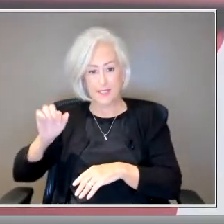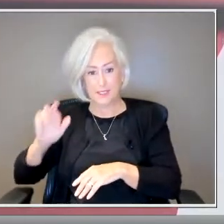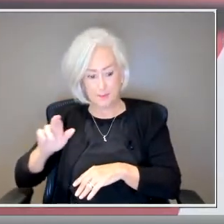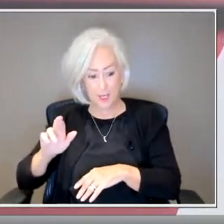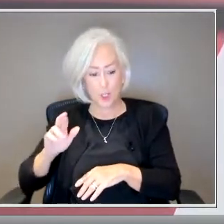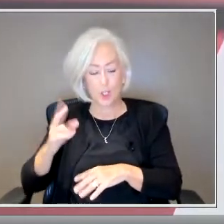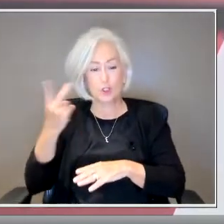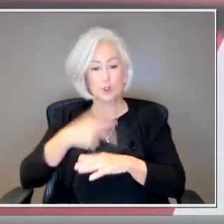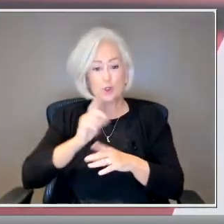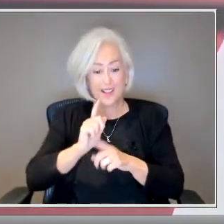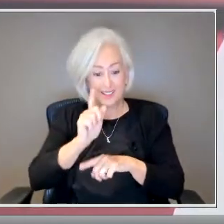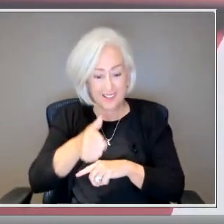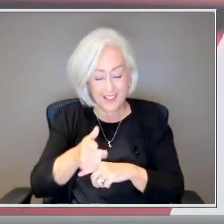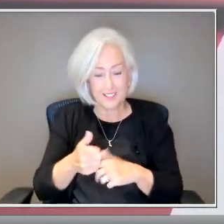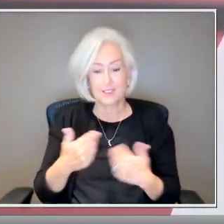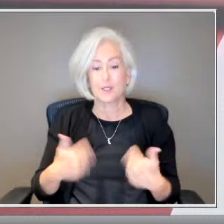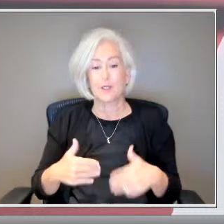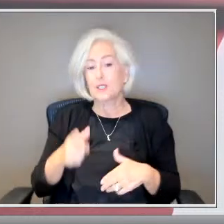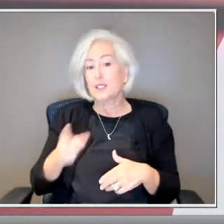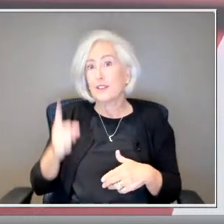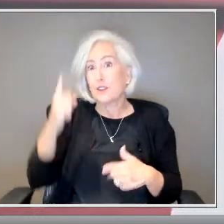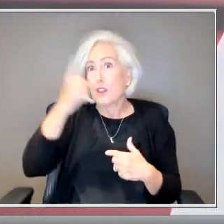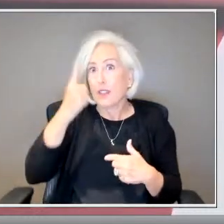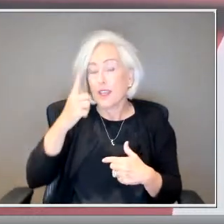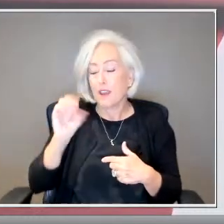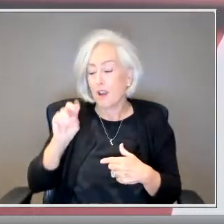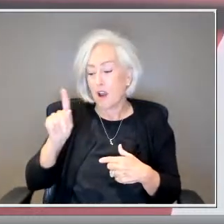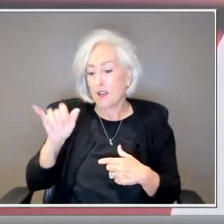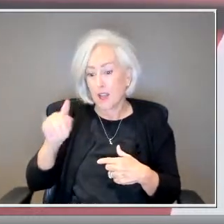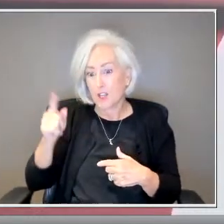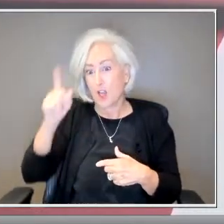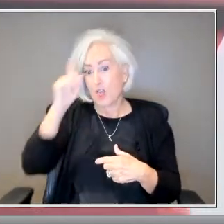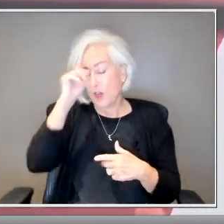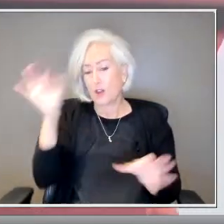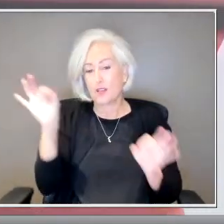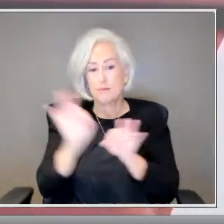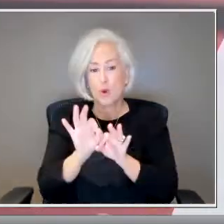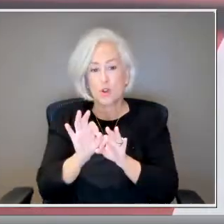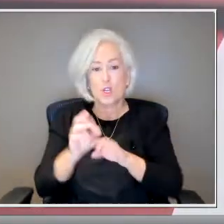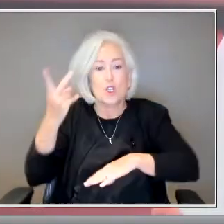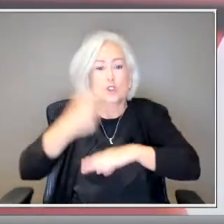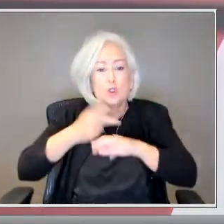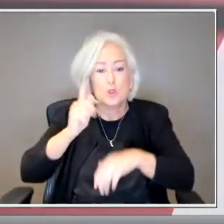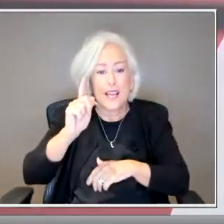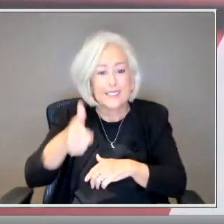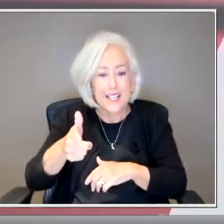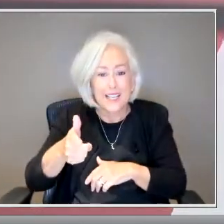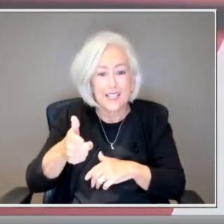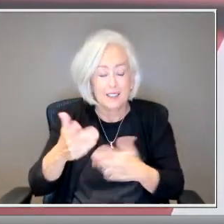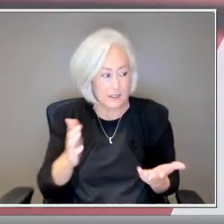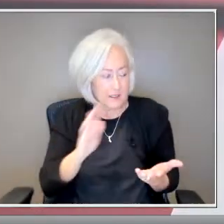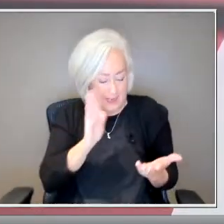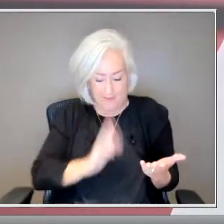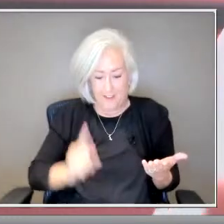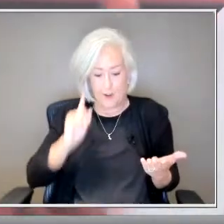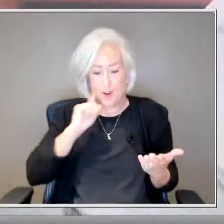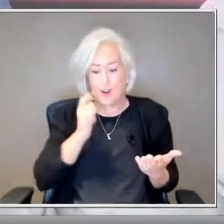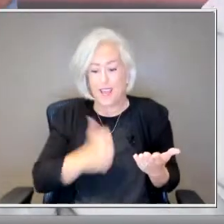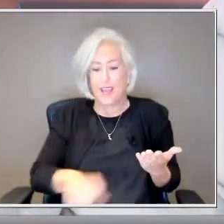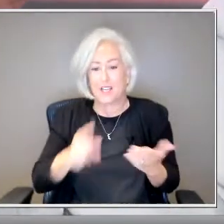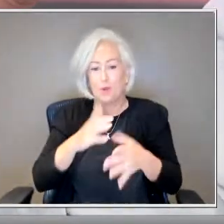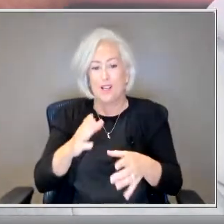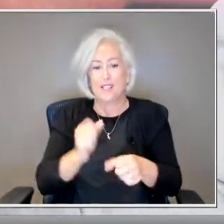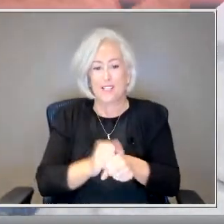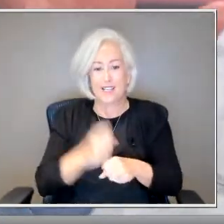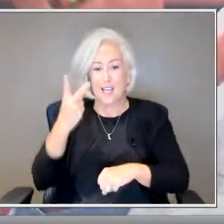whether the oncologist thought this was important, 2 days later, I've never heard of anybody getting anything 2 days after a pacemaker.